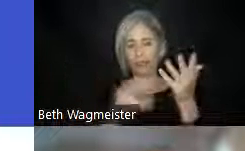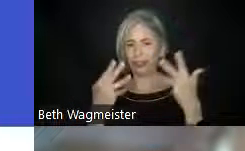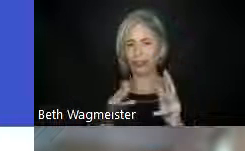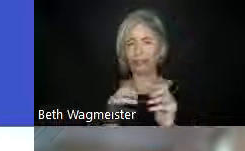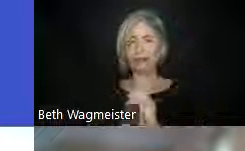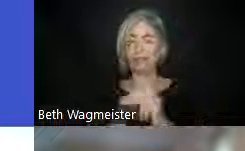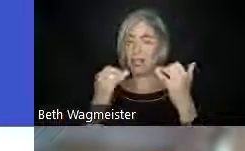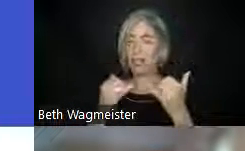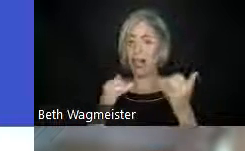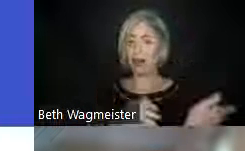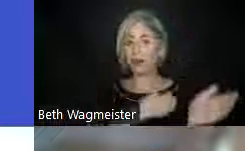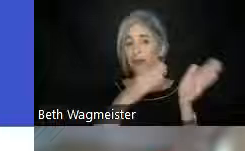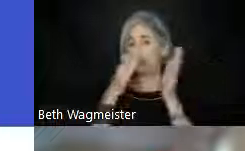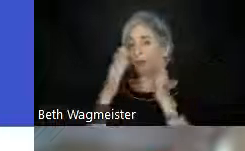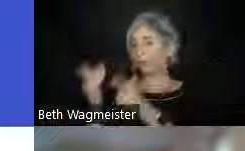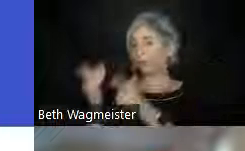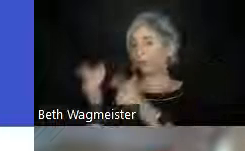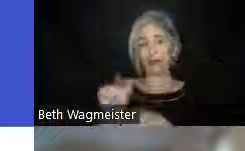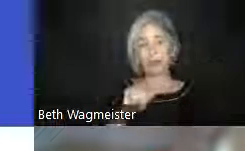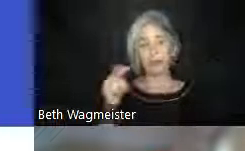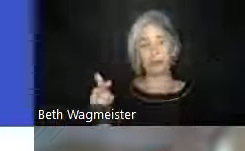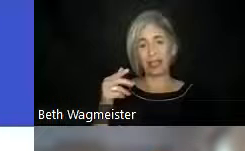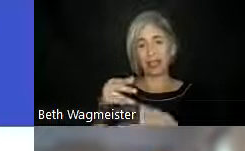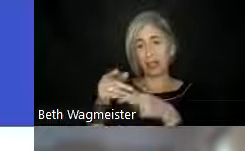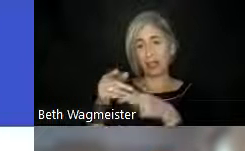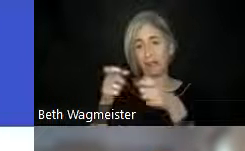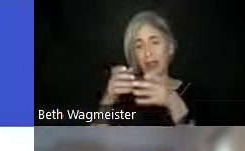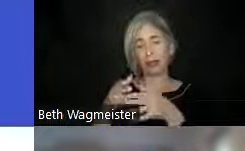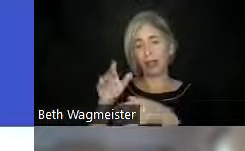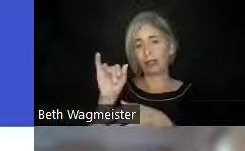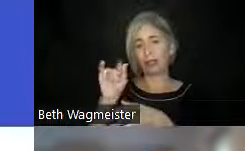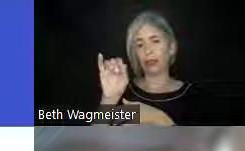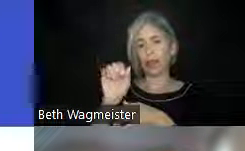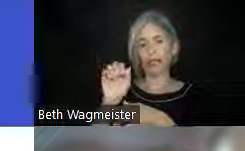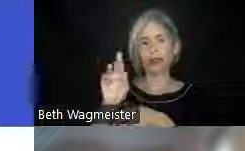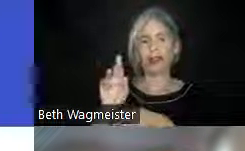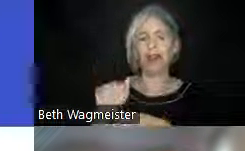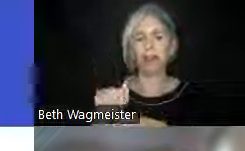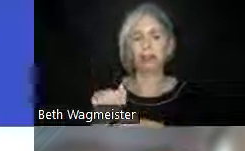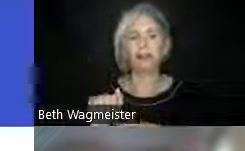And now I would like to turn today's program over to our moderator, Susanna Lauren.